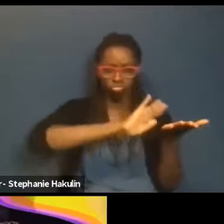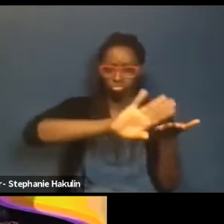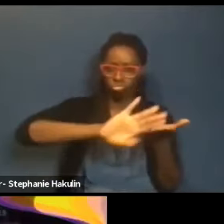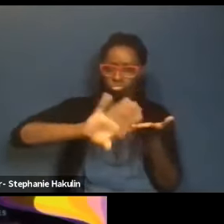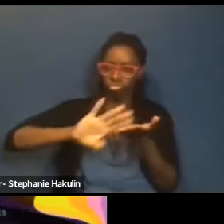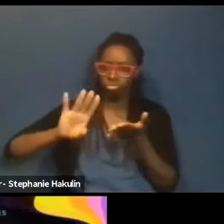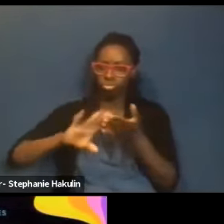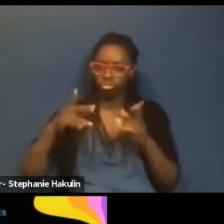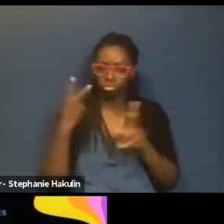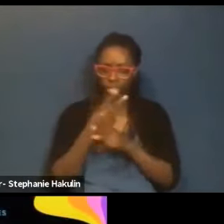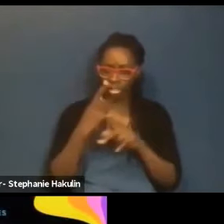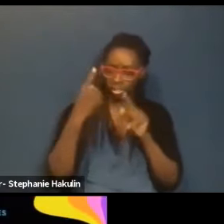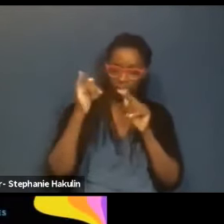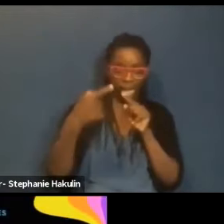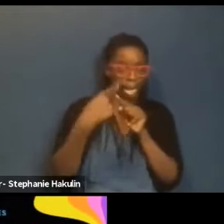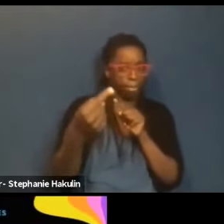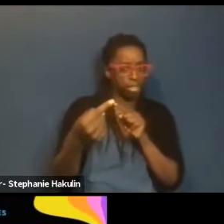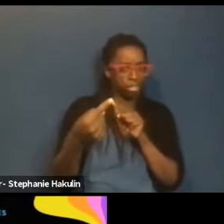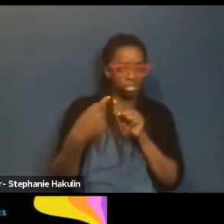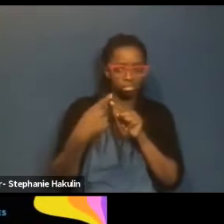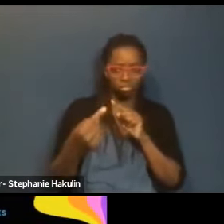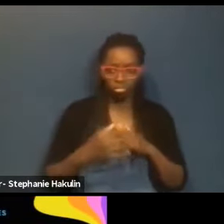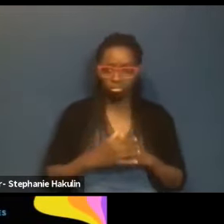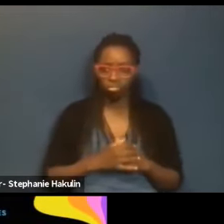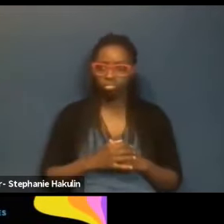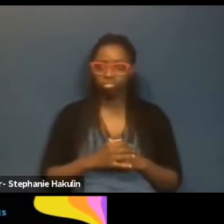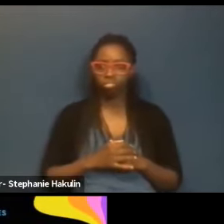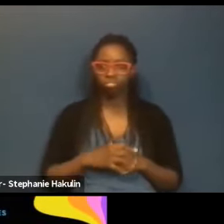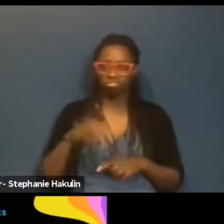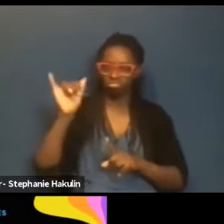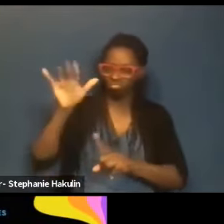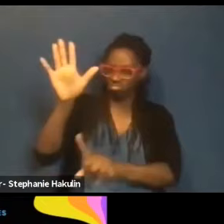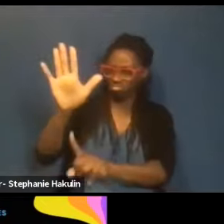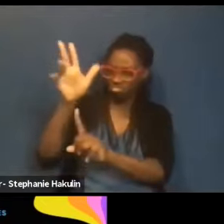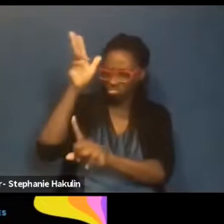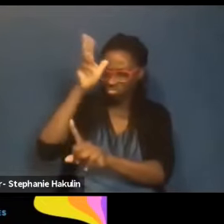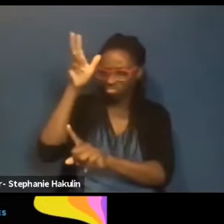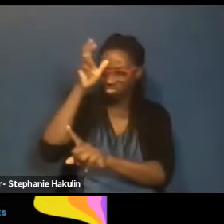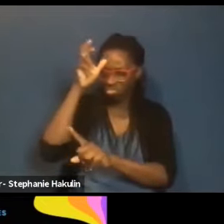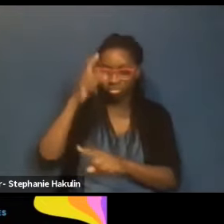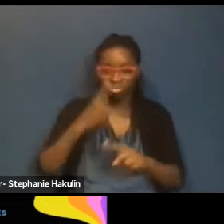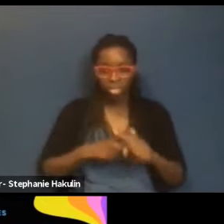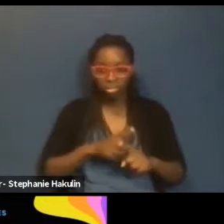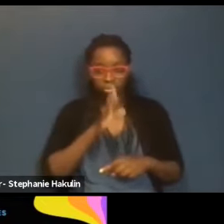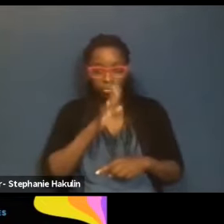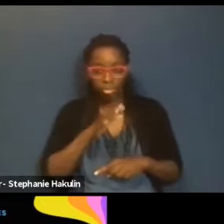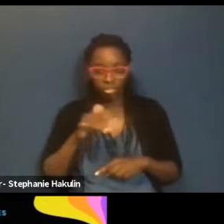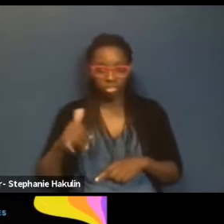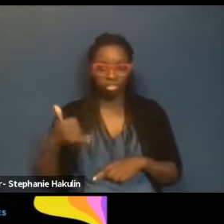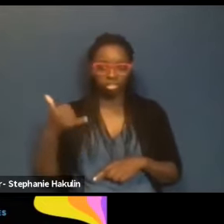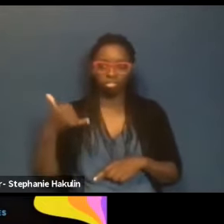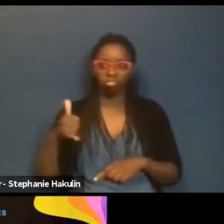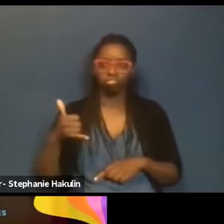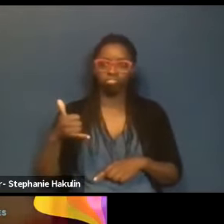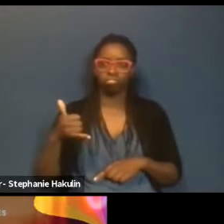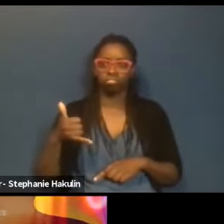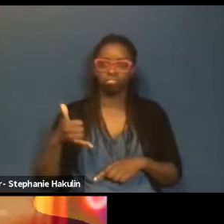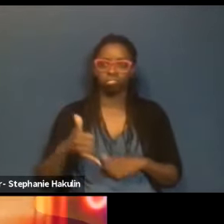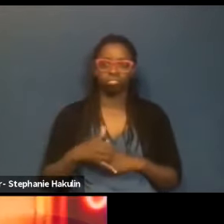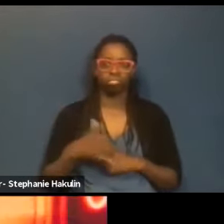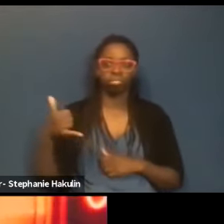devil. Bismillahi Rahmani Rahim, Maliki Yomadin, Ayaka Nabdu, Ayaka